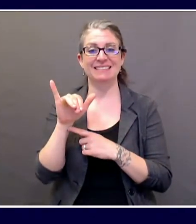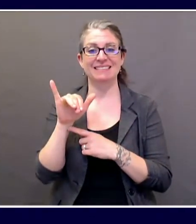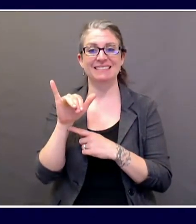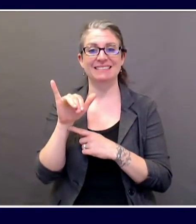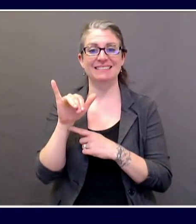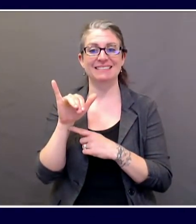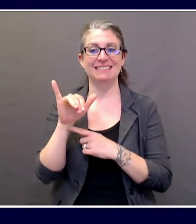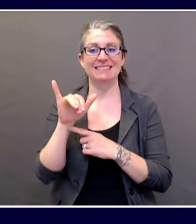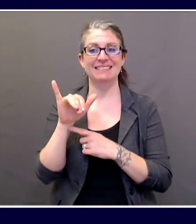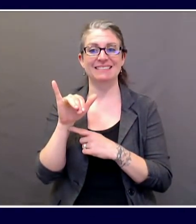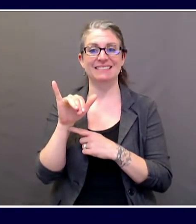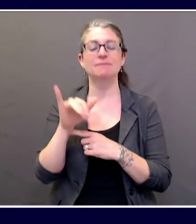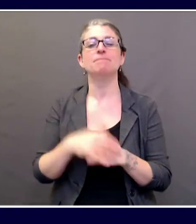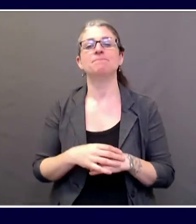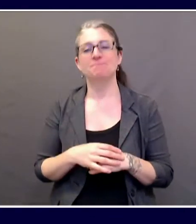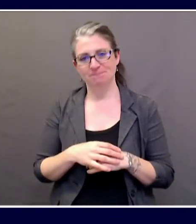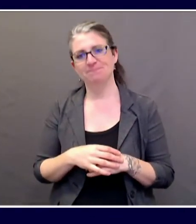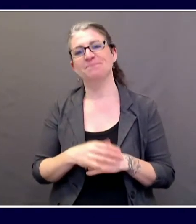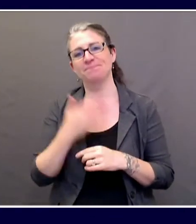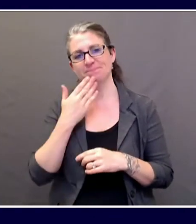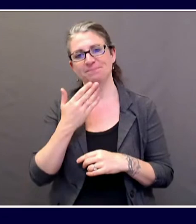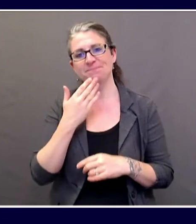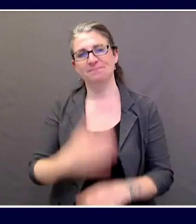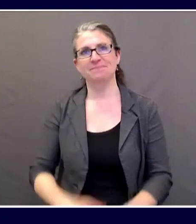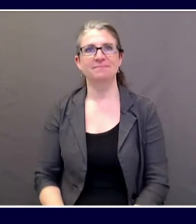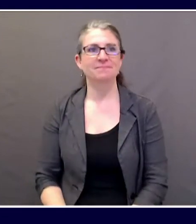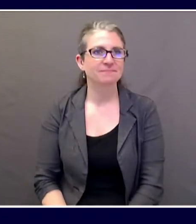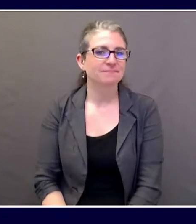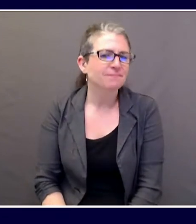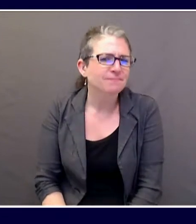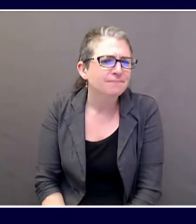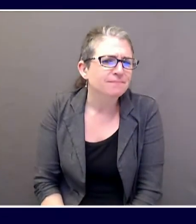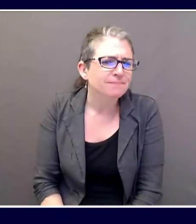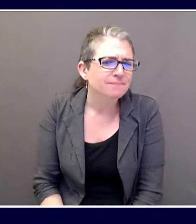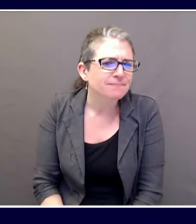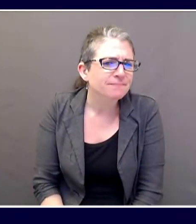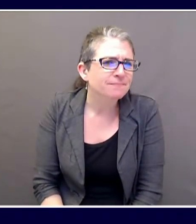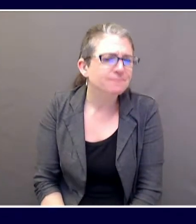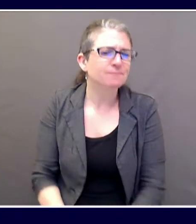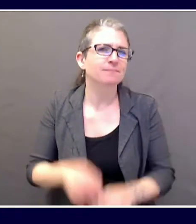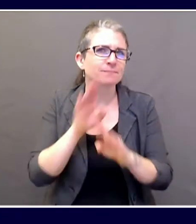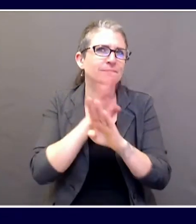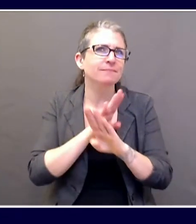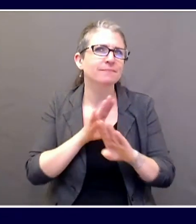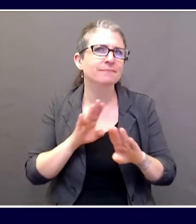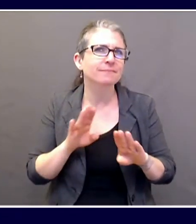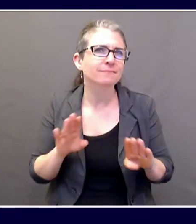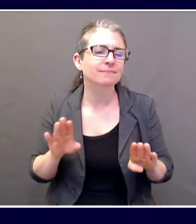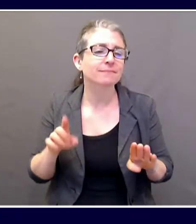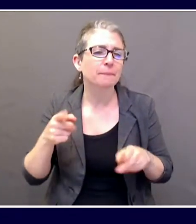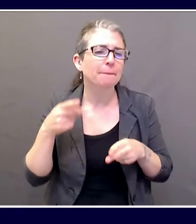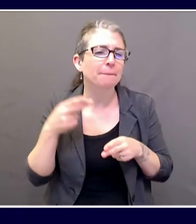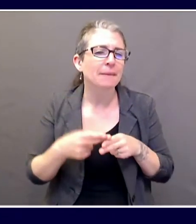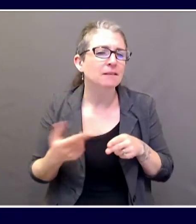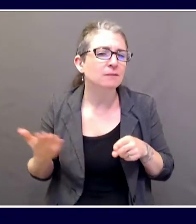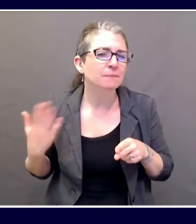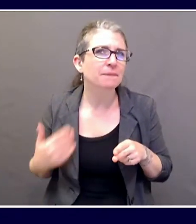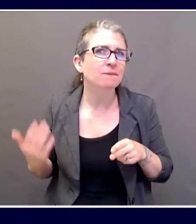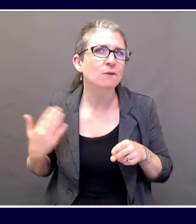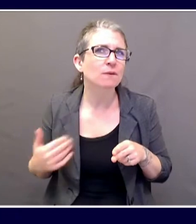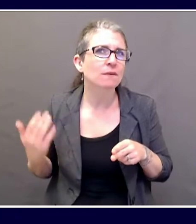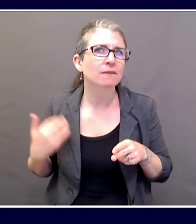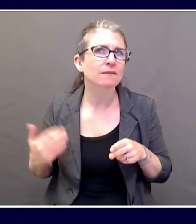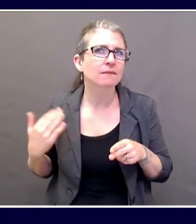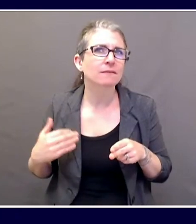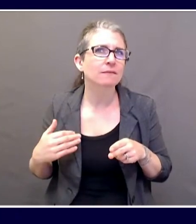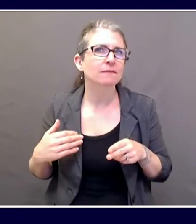Thanks, Dr. Shah. Just following up on something you said earlier about the possible need for a booster to deal with variants at some